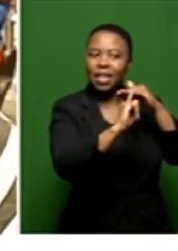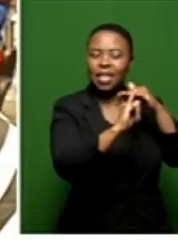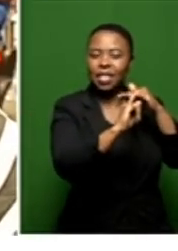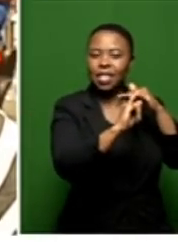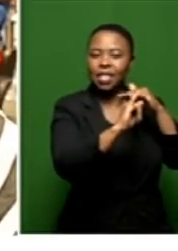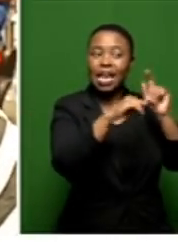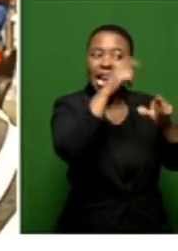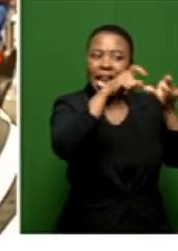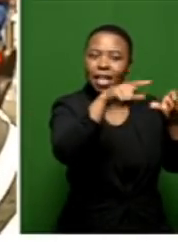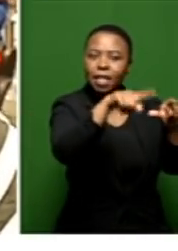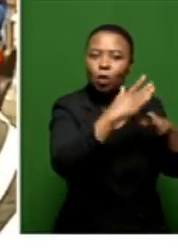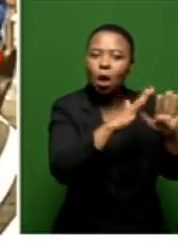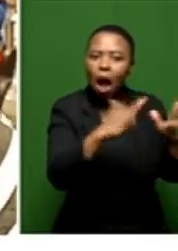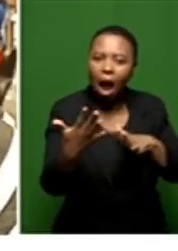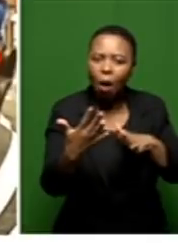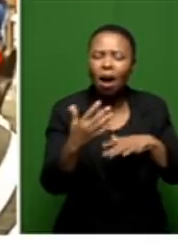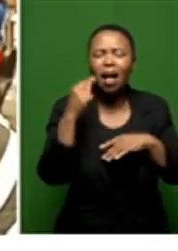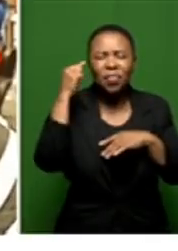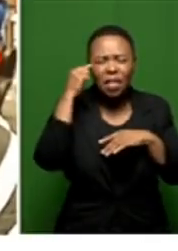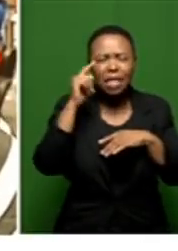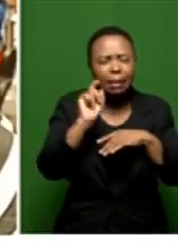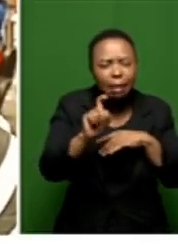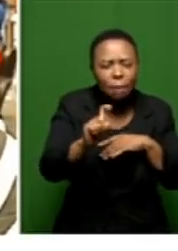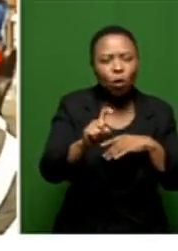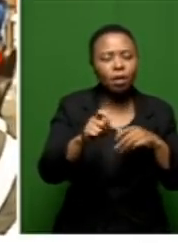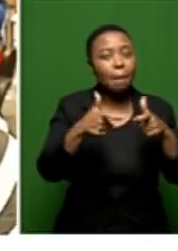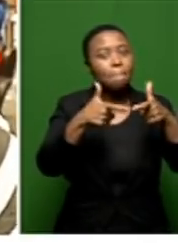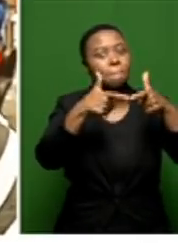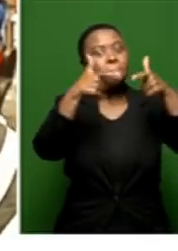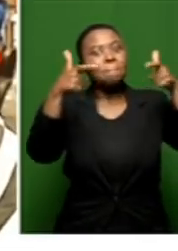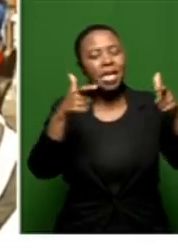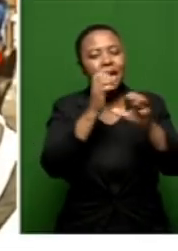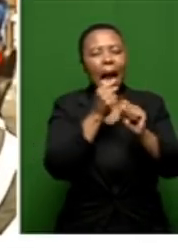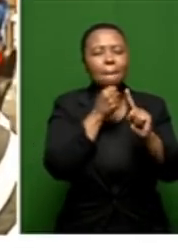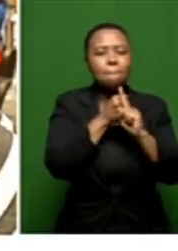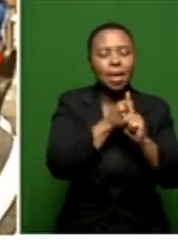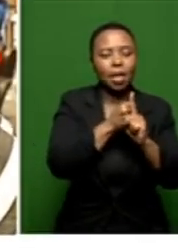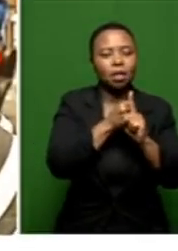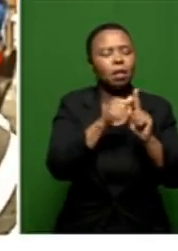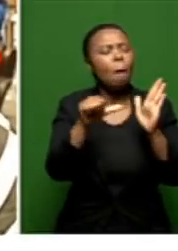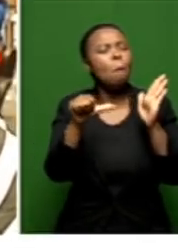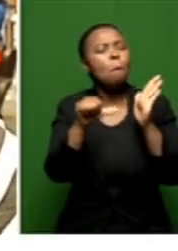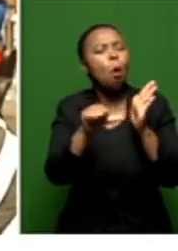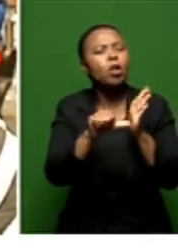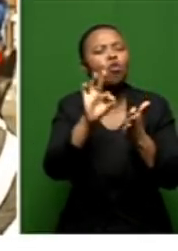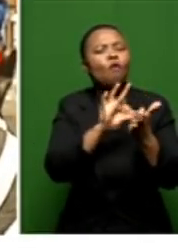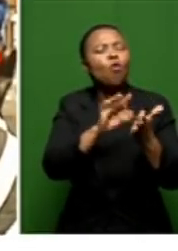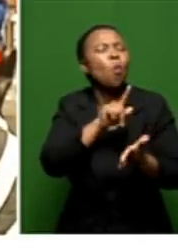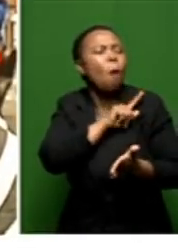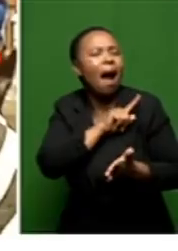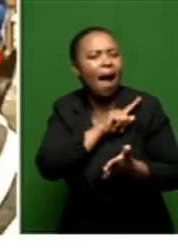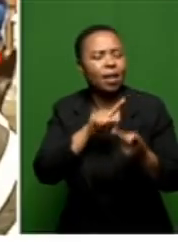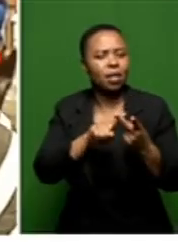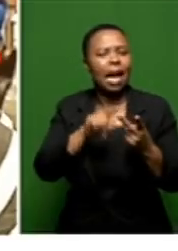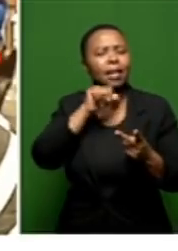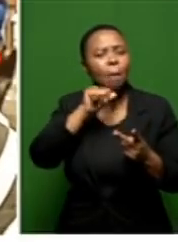that, we should have had big campaigns around why it's important to vote, even if you're upset at the party that you would